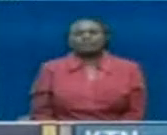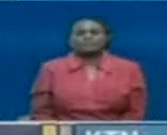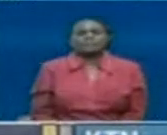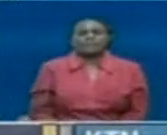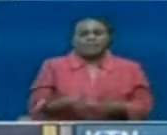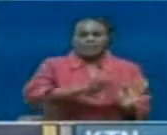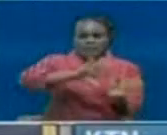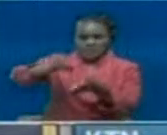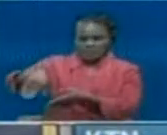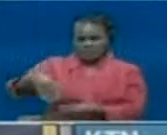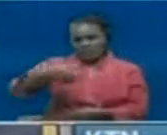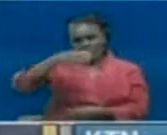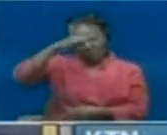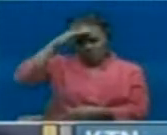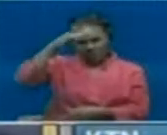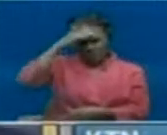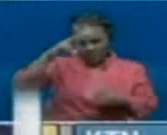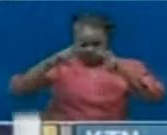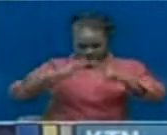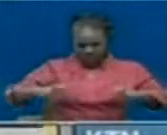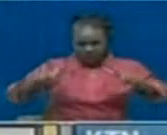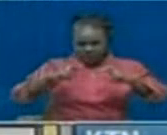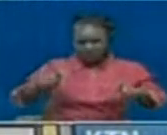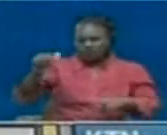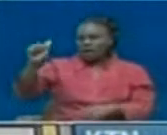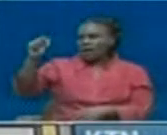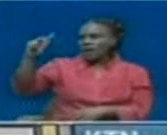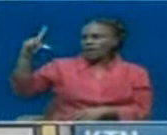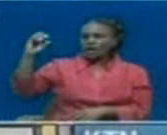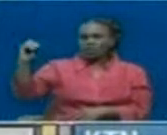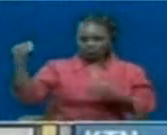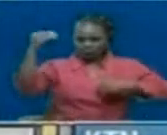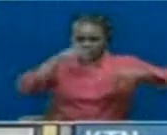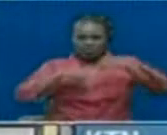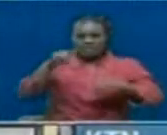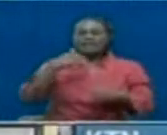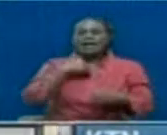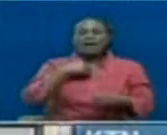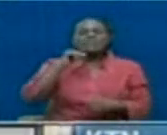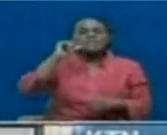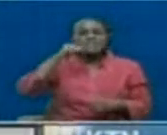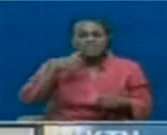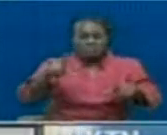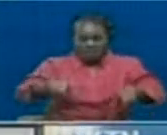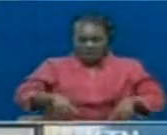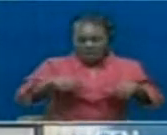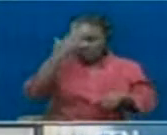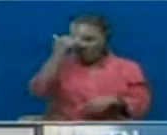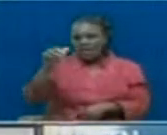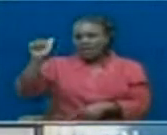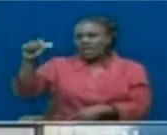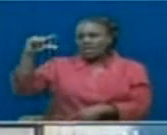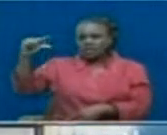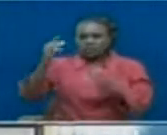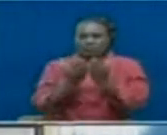live from the bureaus of the North Rift. Investigations into the protracted Anglo Leasing scandal may get a new lease of life after Attorney General Professor Gidhu Muigai